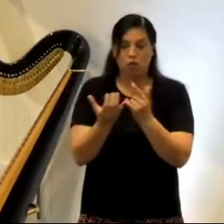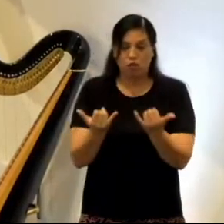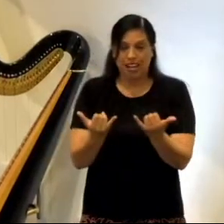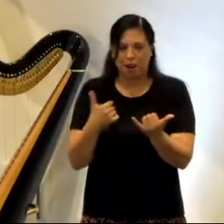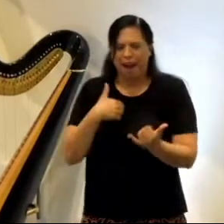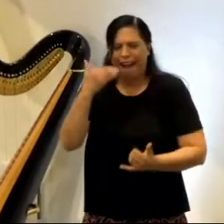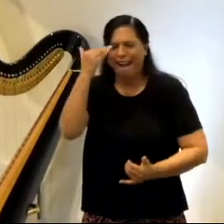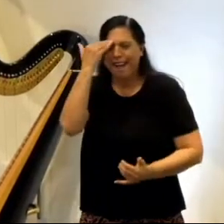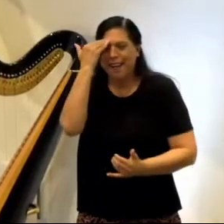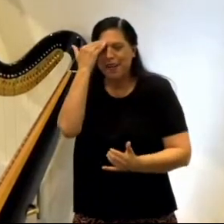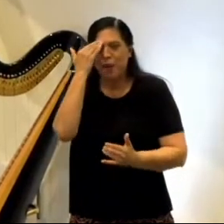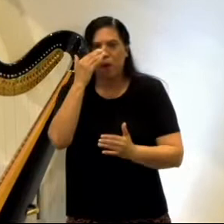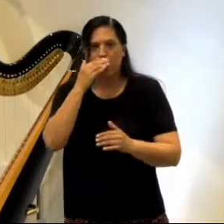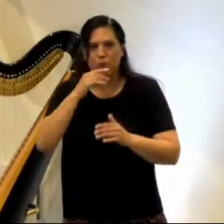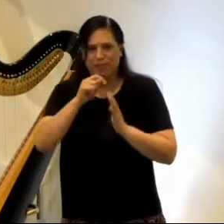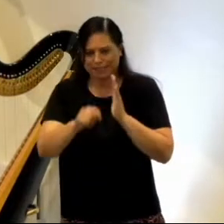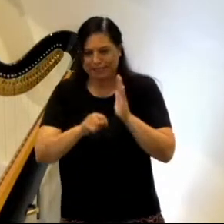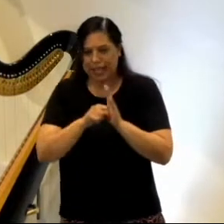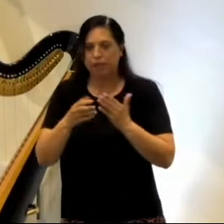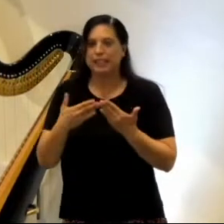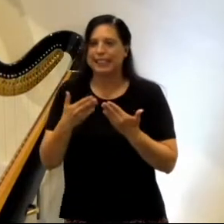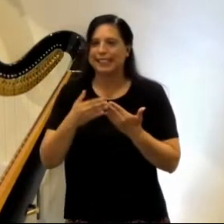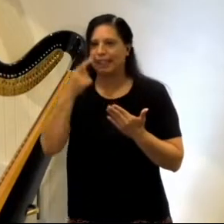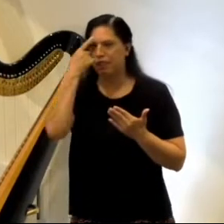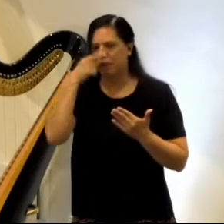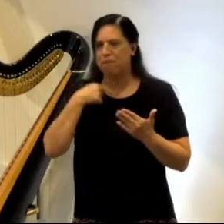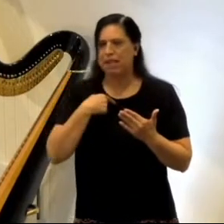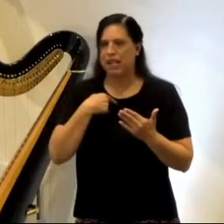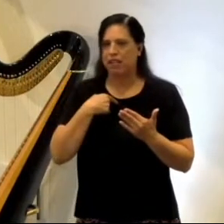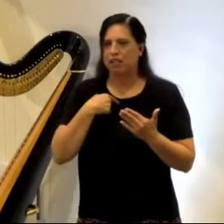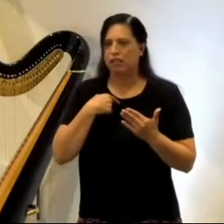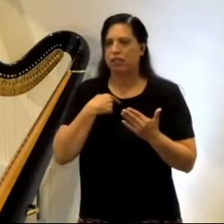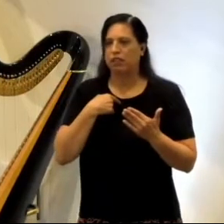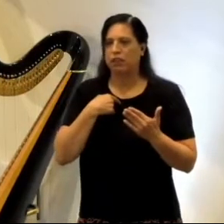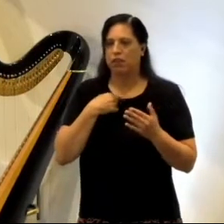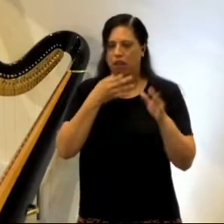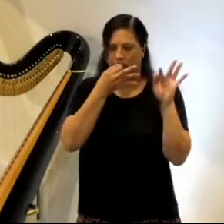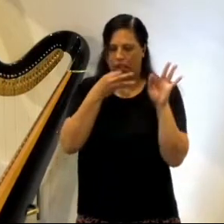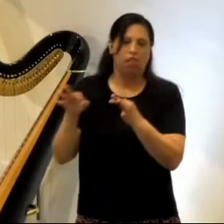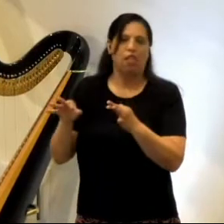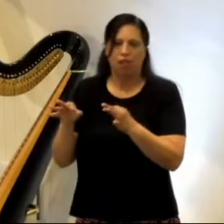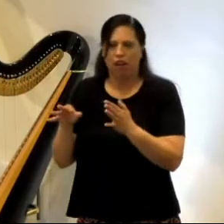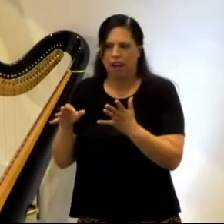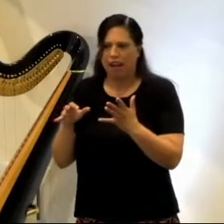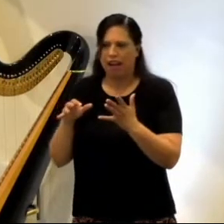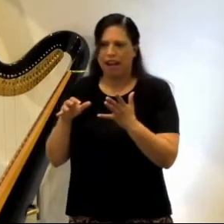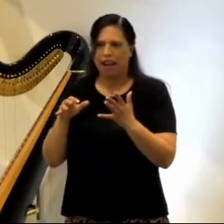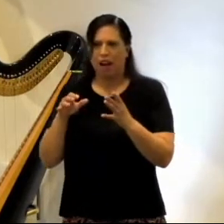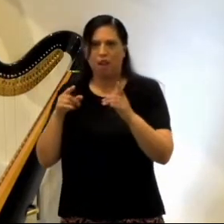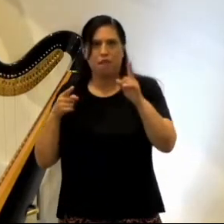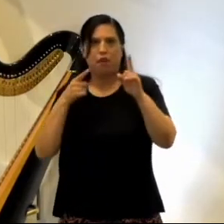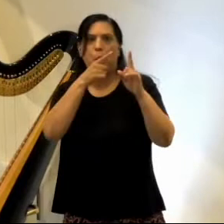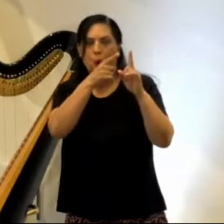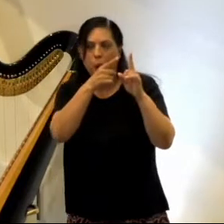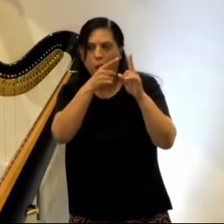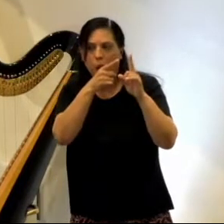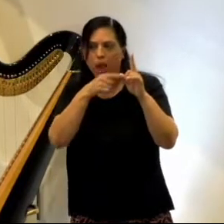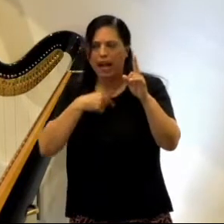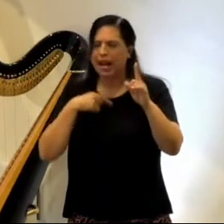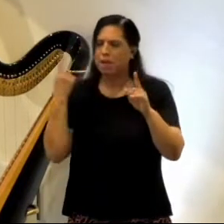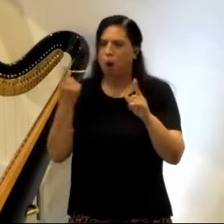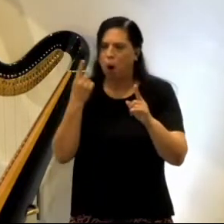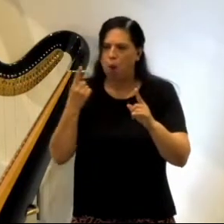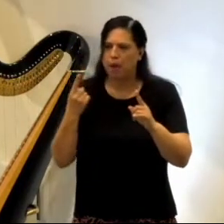been times where it's been easy for me to lose sight of the mission of inviting people to know Jesus, because I'm constantly